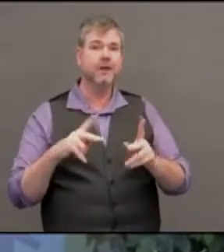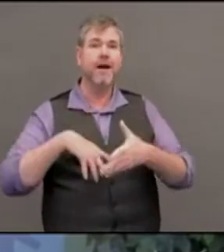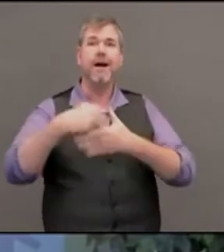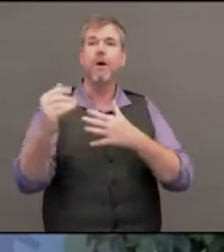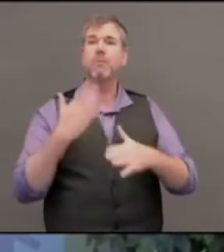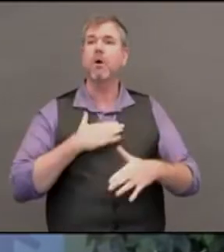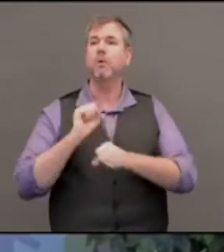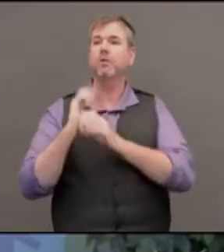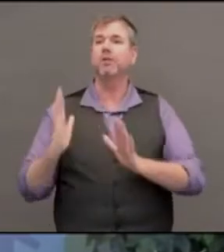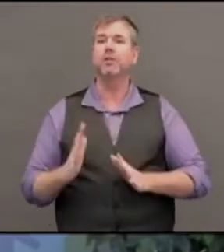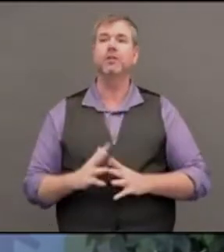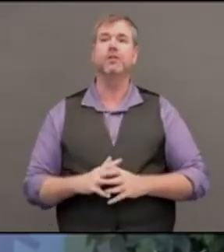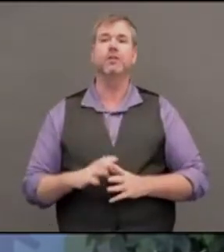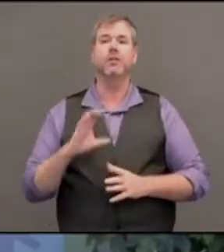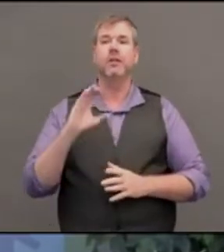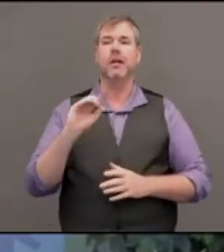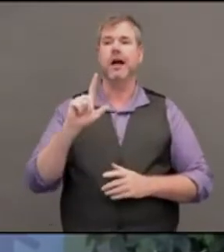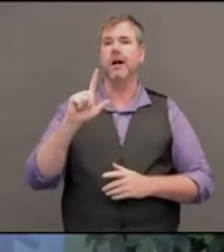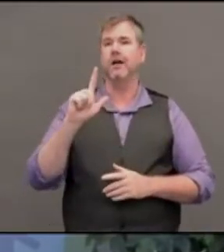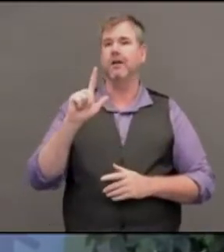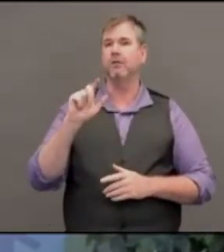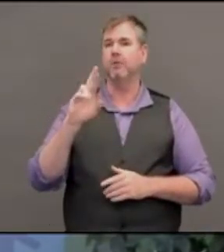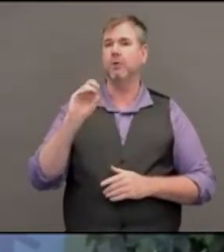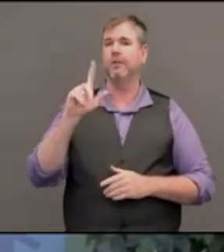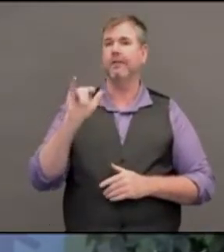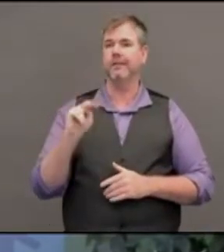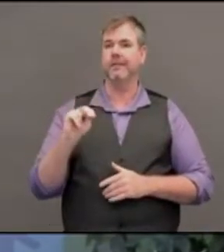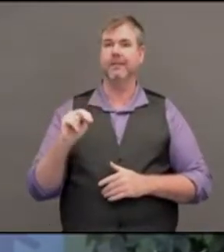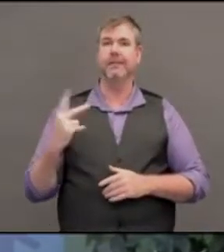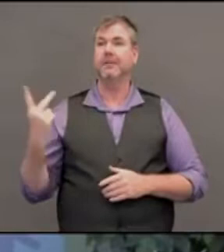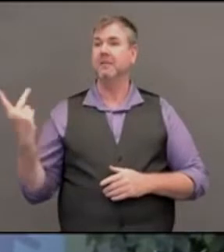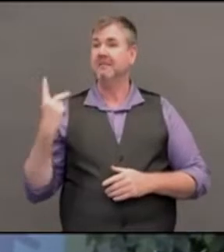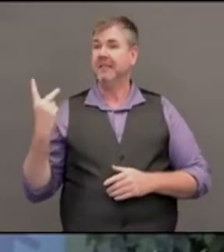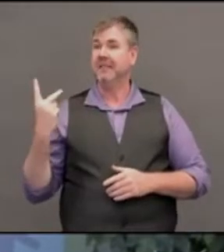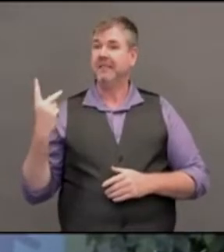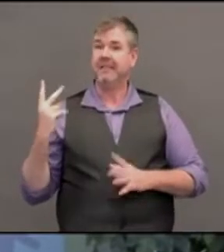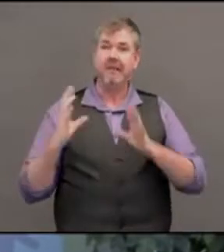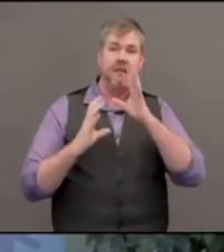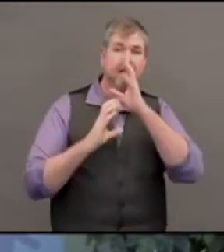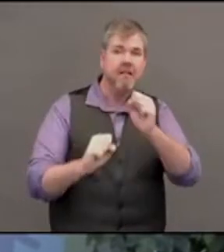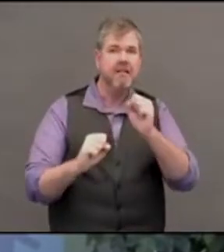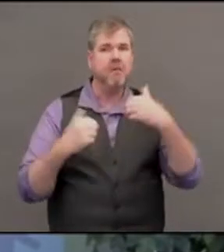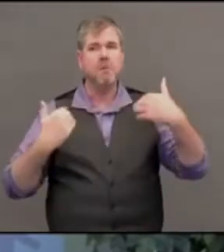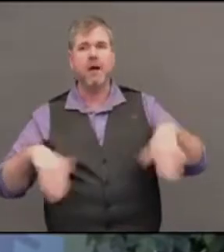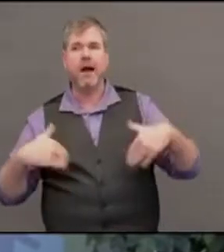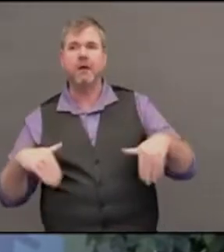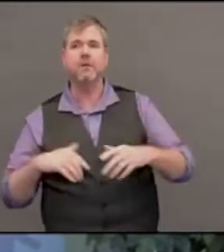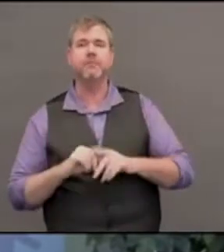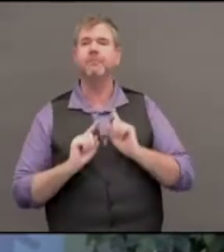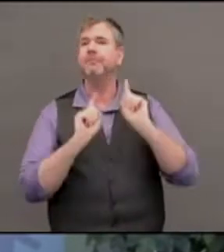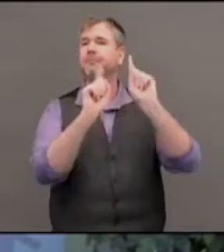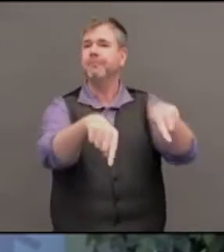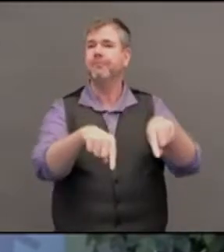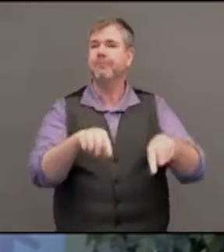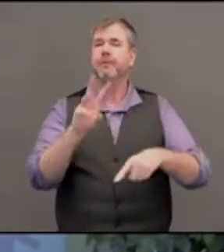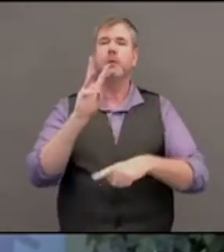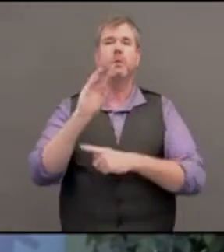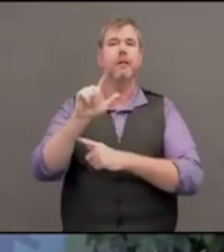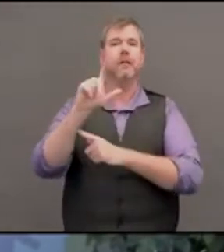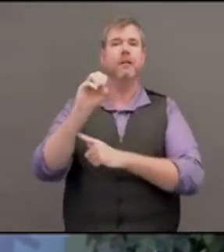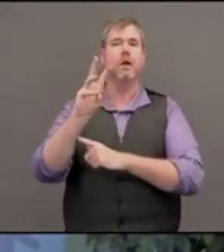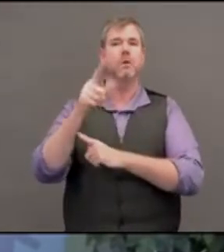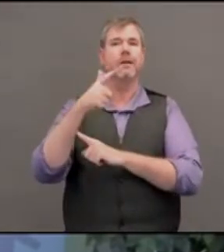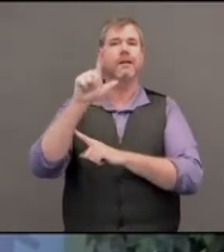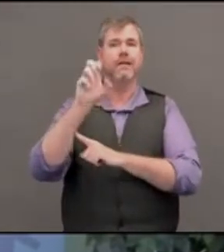what you all do, and it was pretty fascinating. You all met in the park in Willow Glen and then went out for the day. So just tell